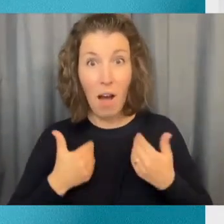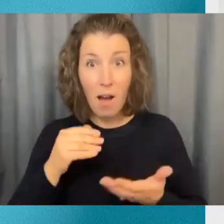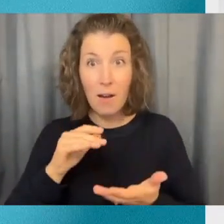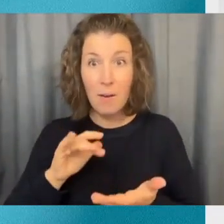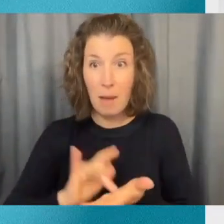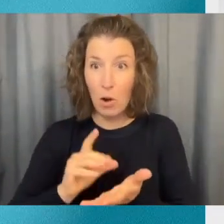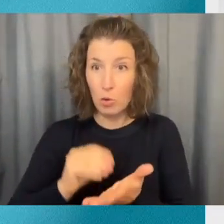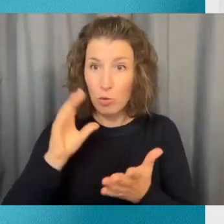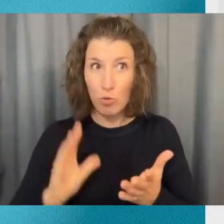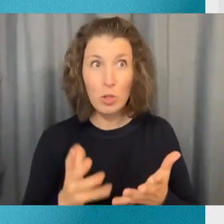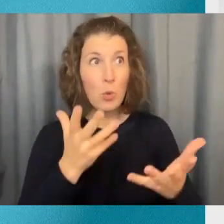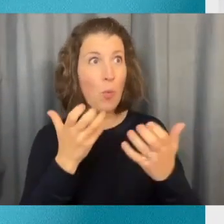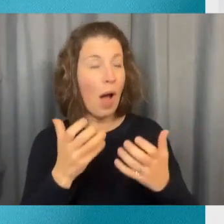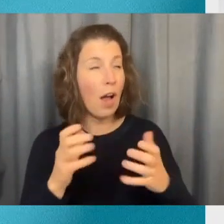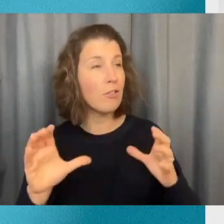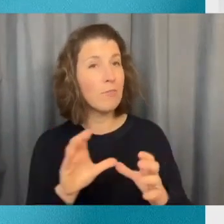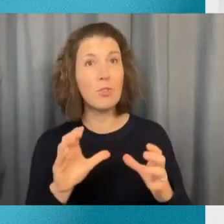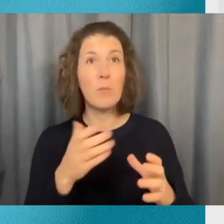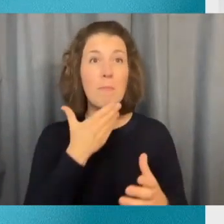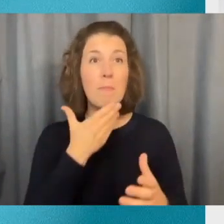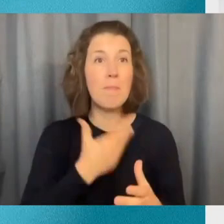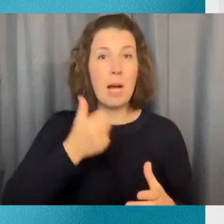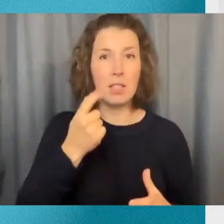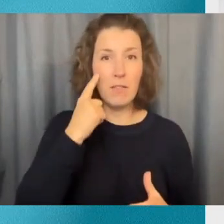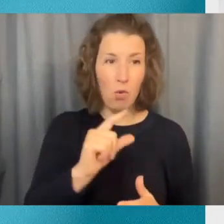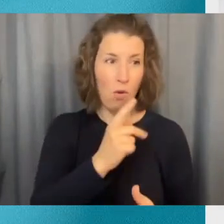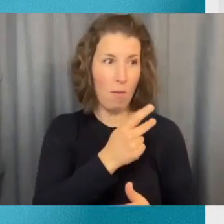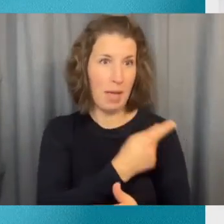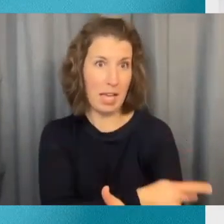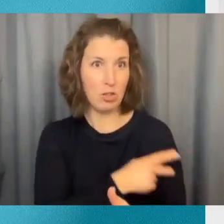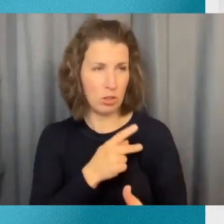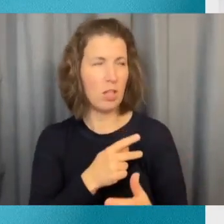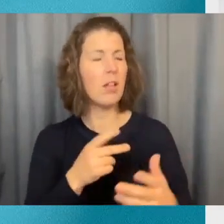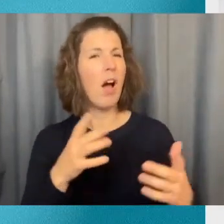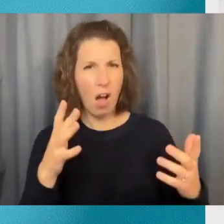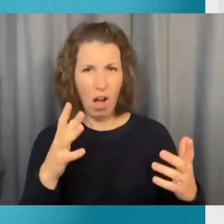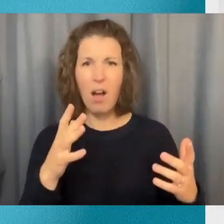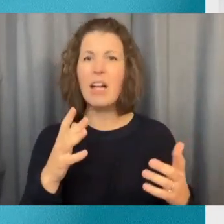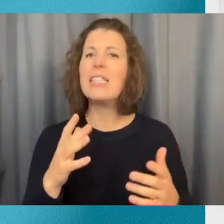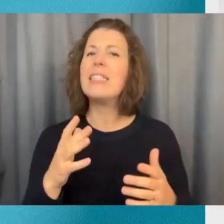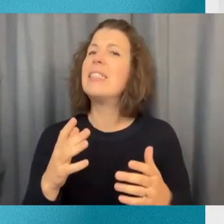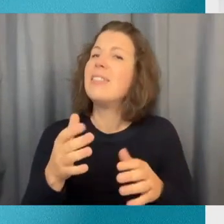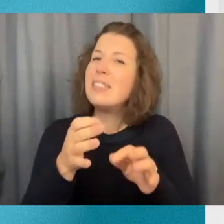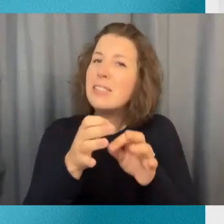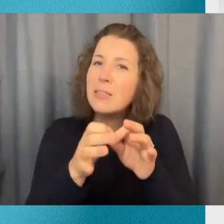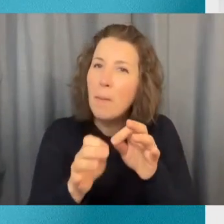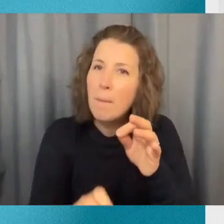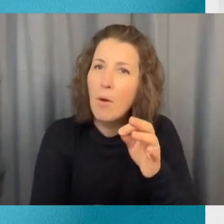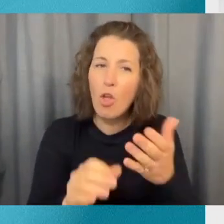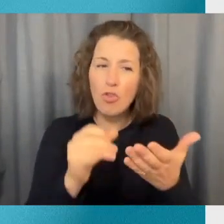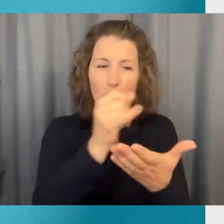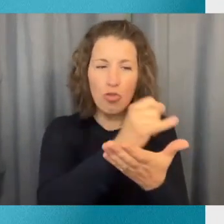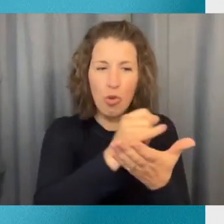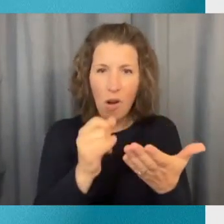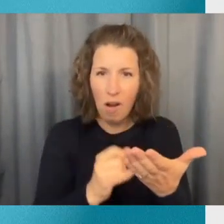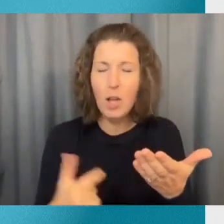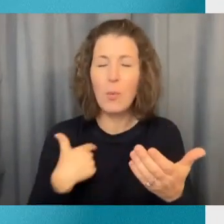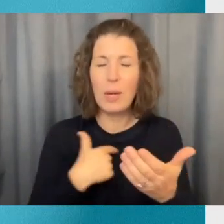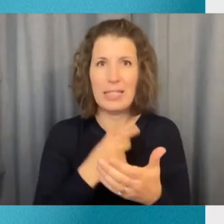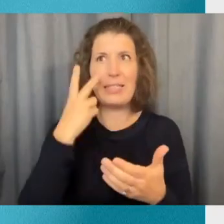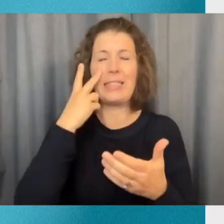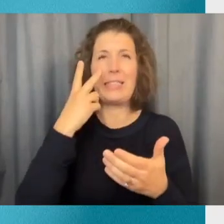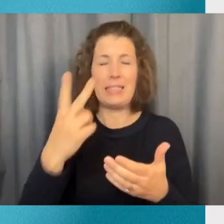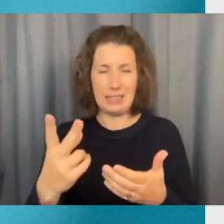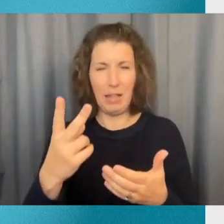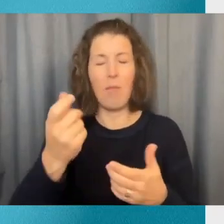patients. And so just doing these simple drawings in crayons, we can have these wonderful conversations about what this is like. And then